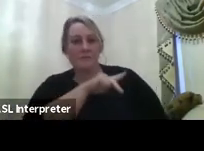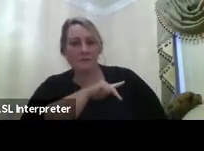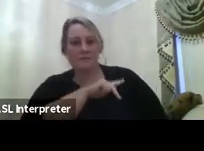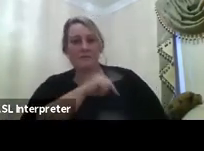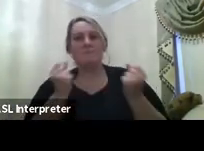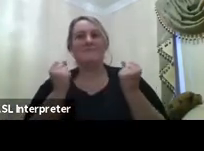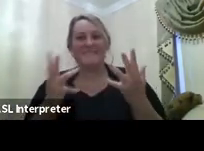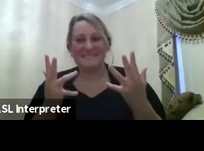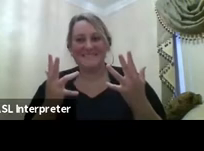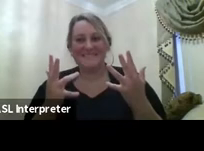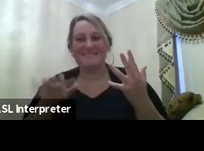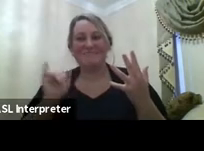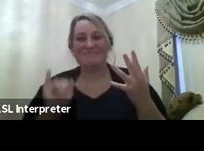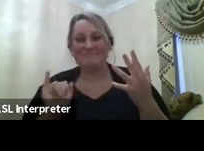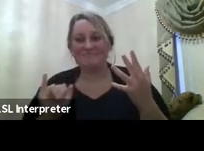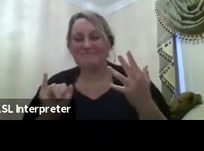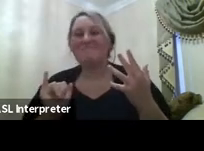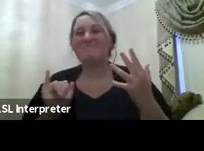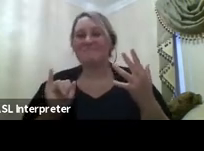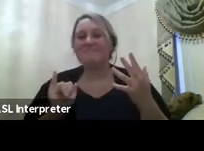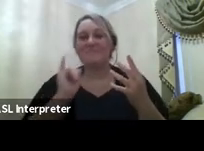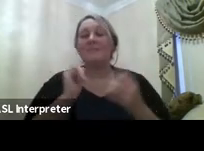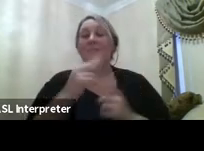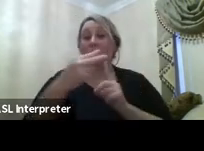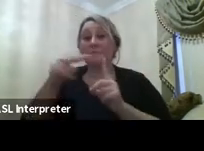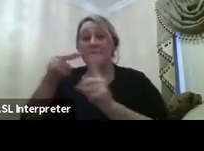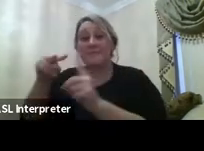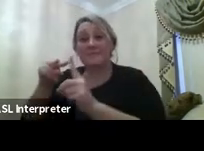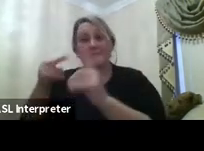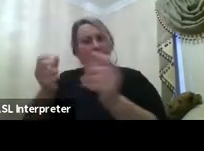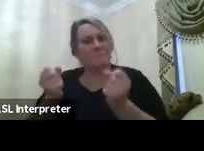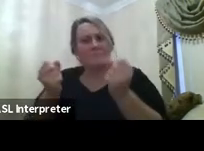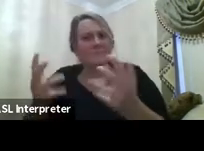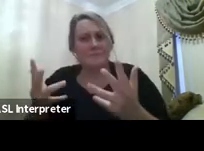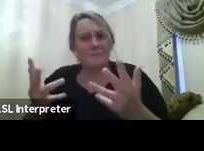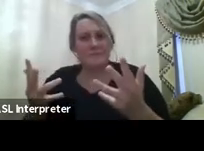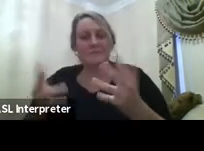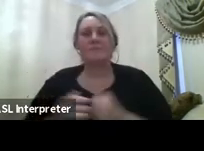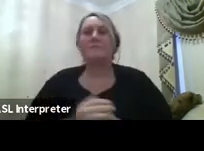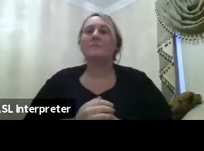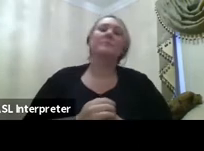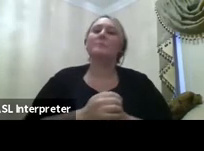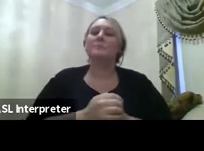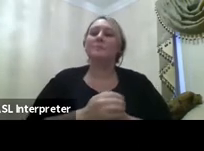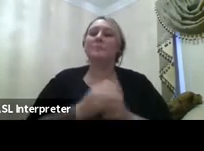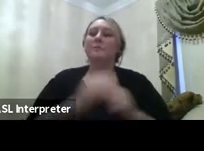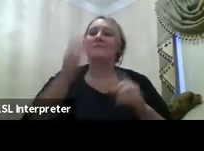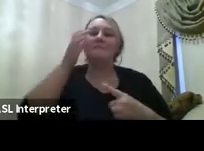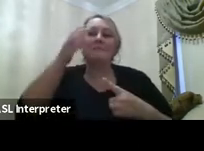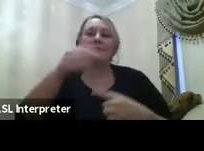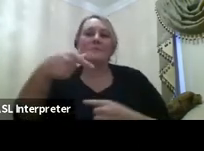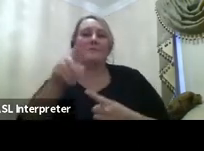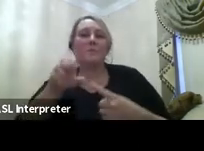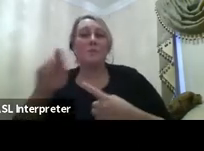multi-dimensional and, uh, very nuanced and also flexible and adaptable